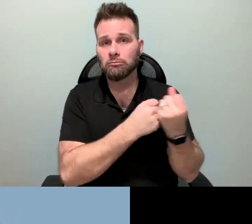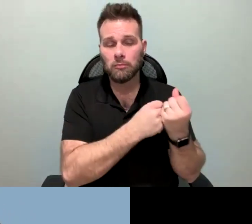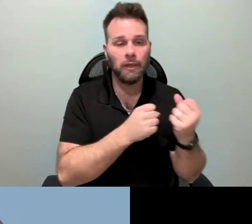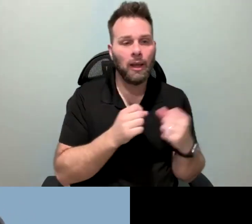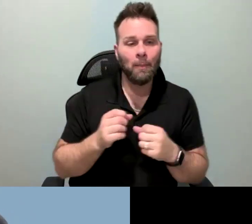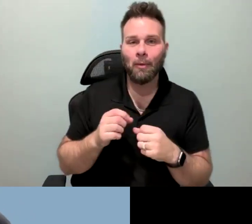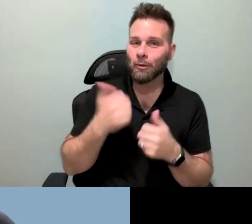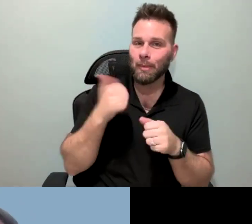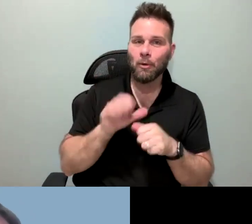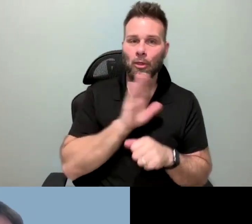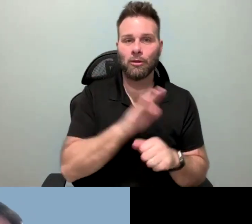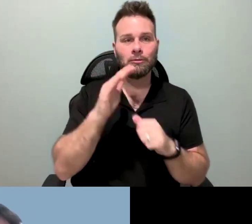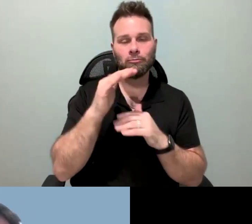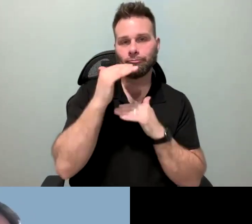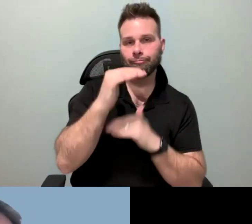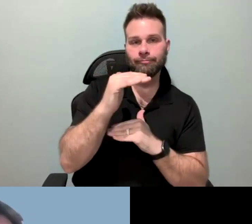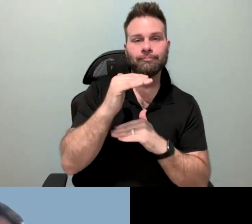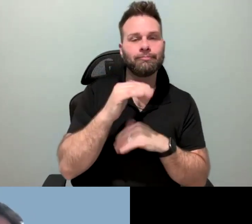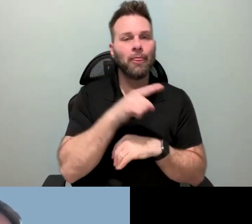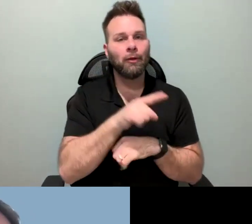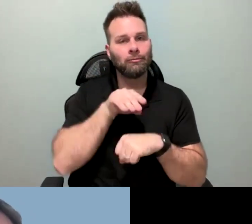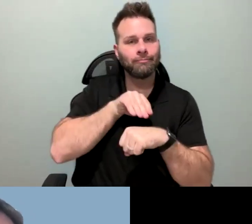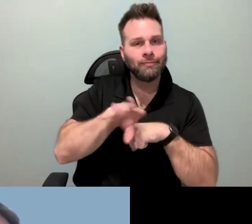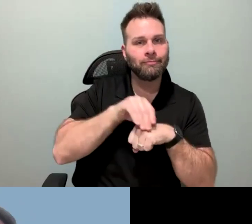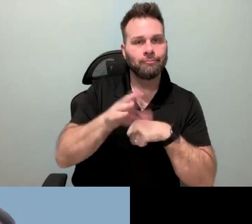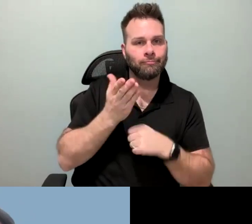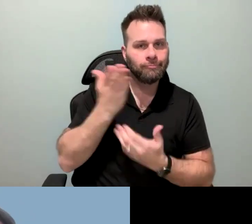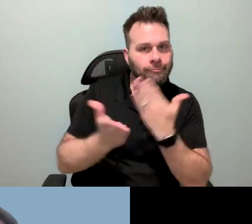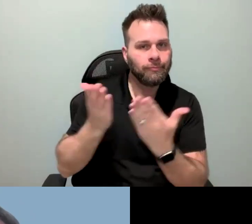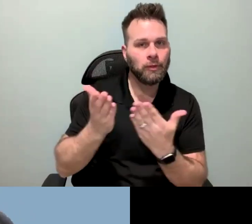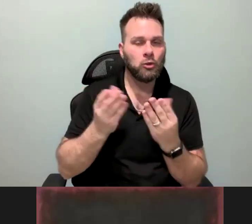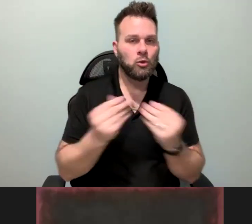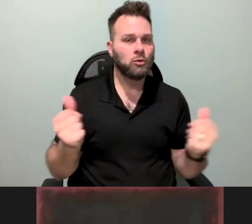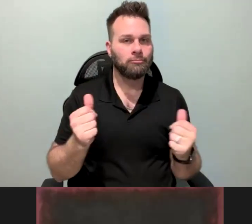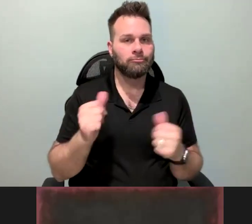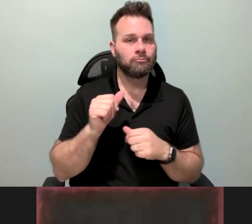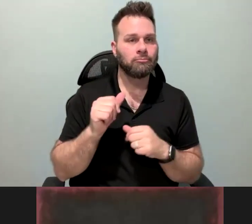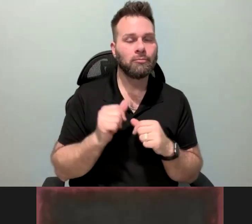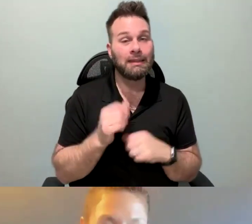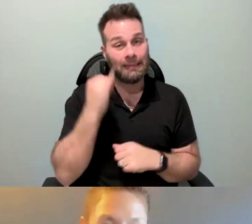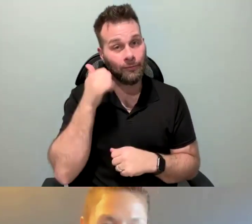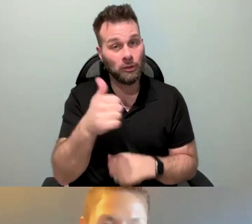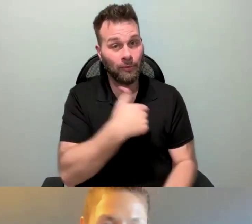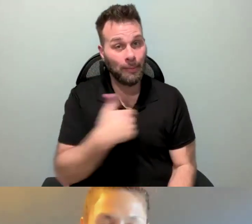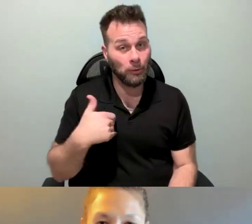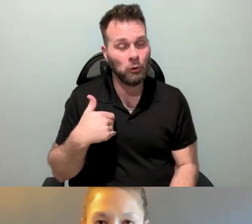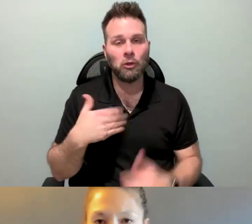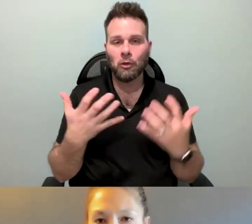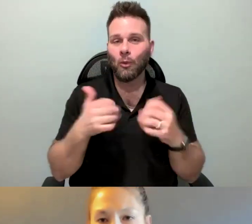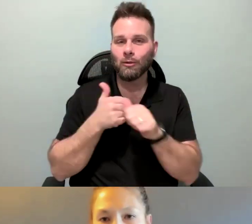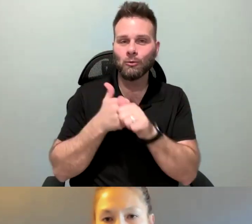remember, they're advising, they're kind of guiding, they're offering the solution. So if you're a member of a commission, you want to follow at least